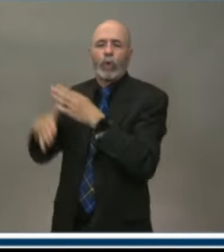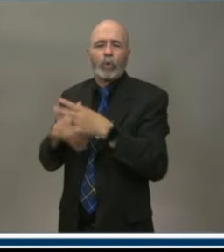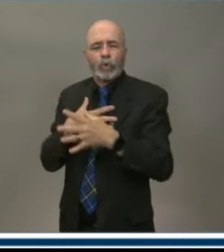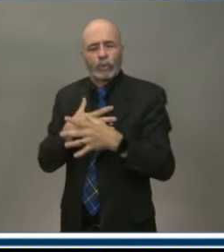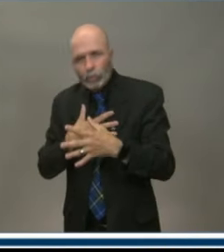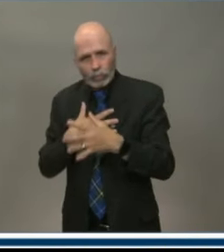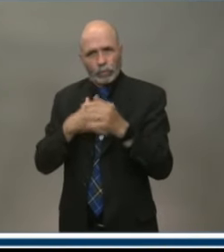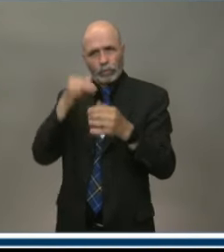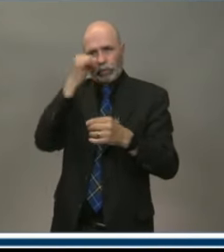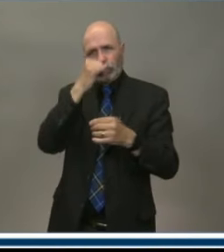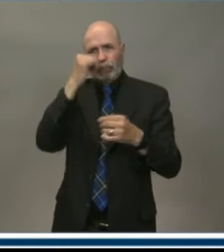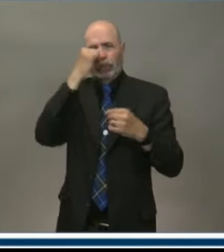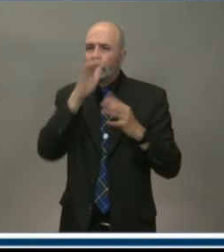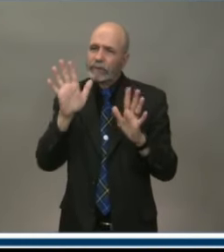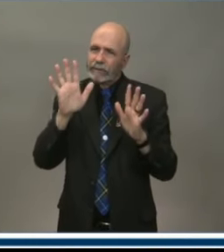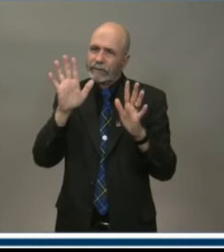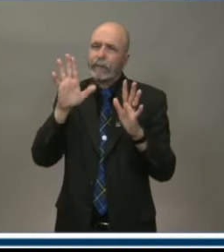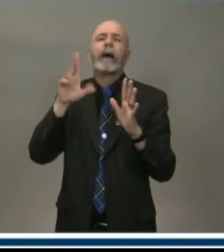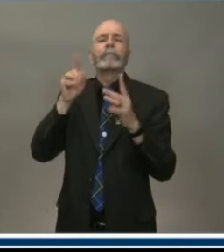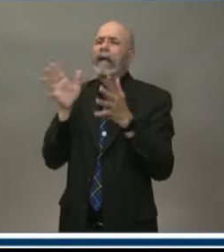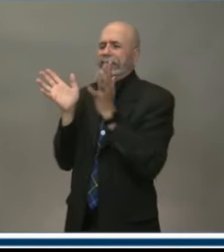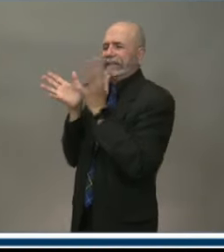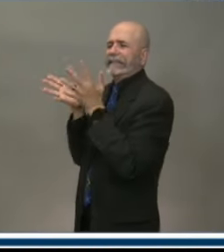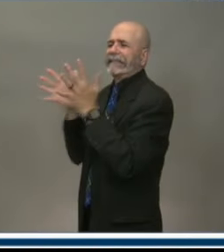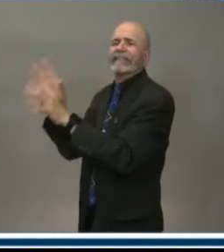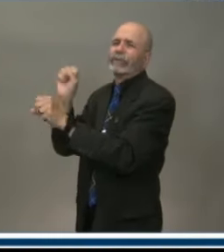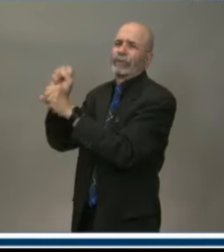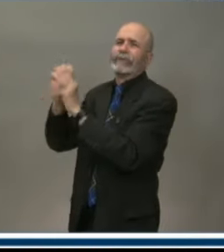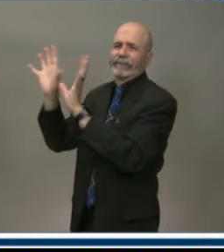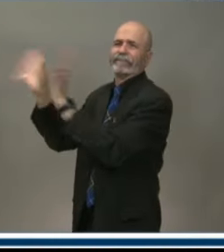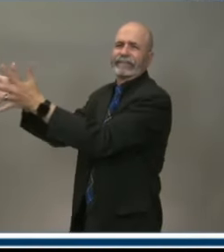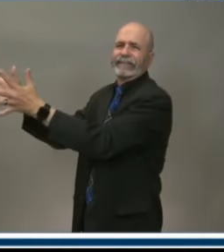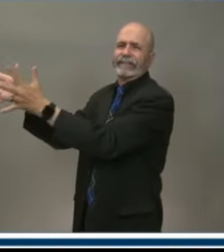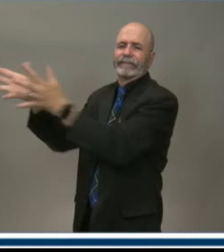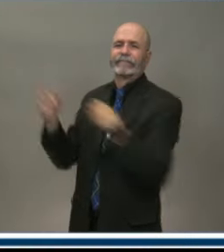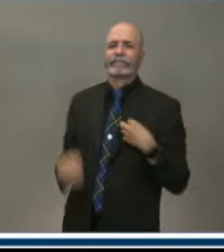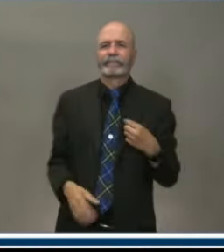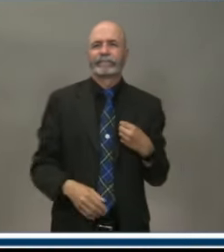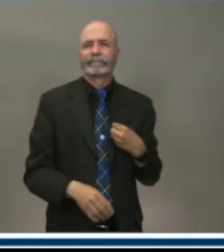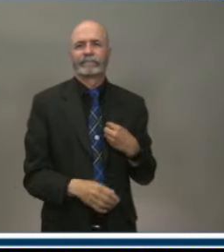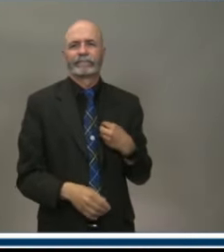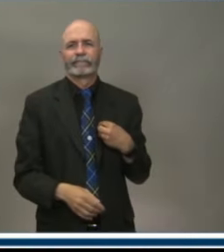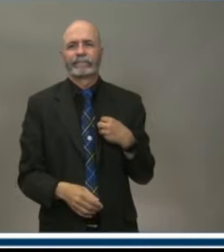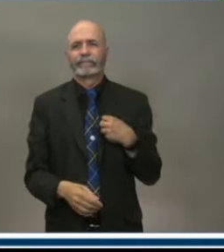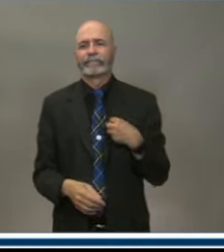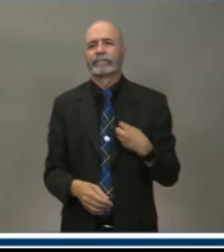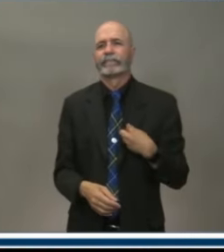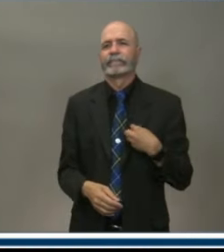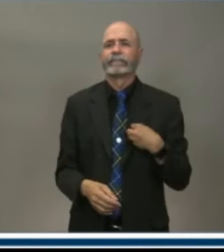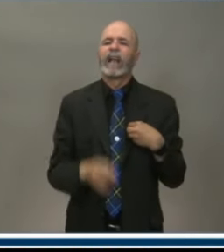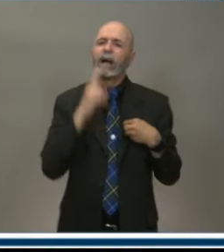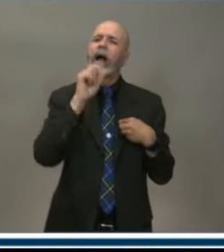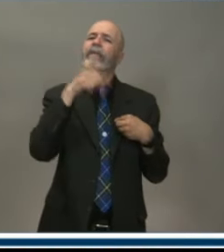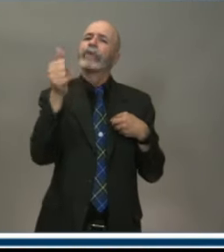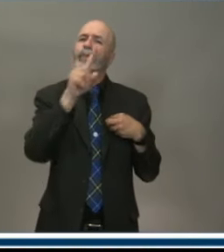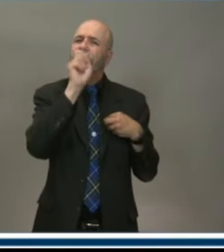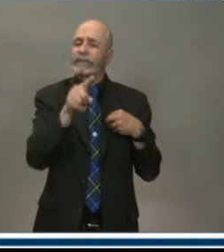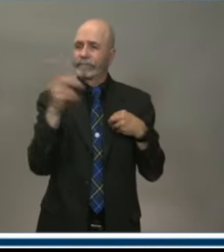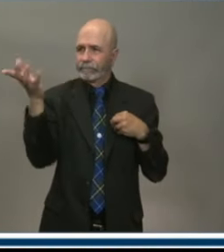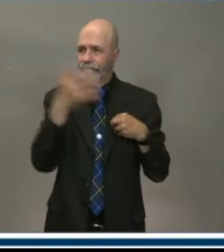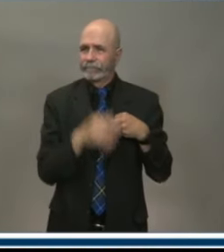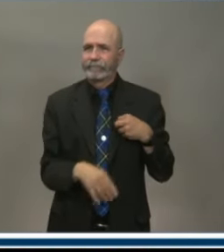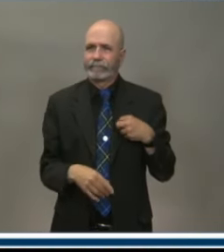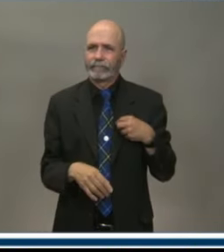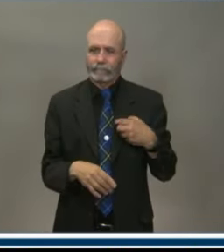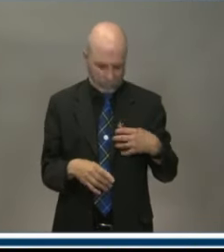test and have those questions answered. Paul, do you have a follow-up? Yes, I'm just wondering, when I look at the figures here